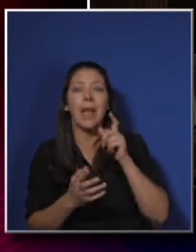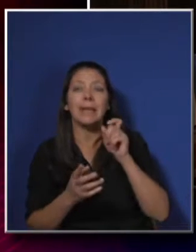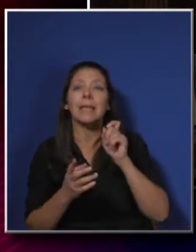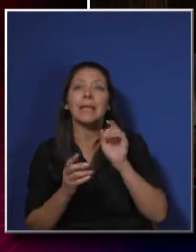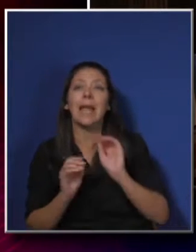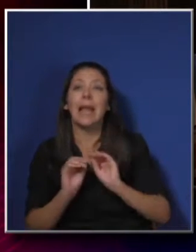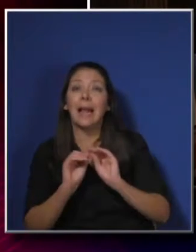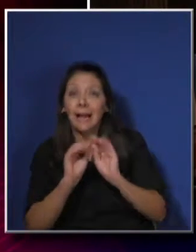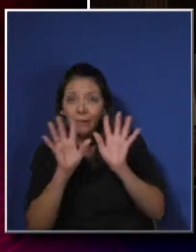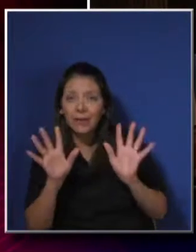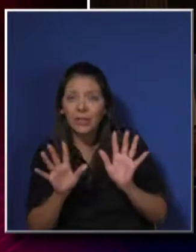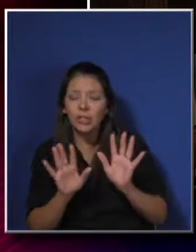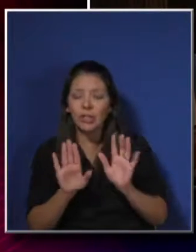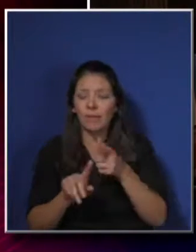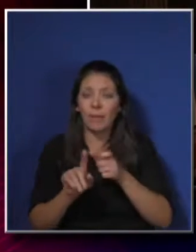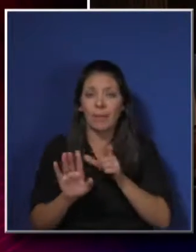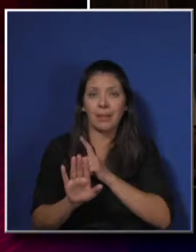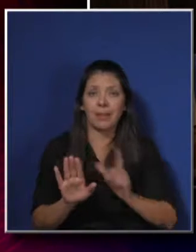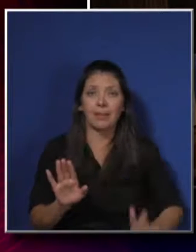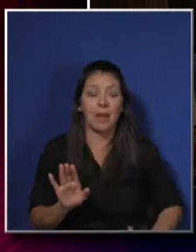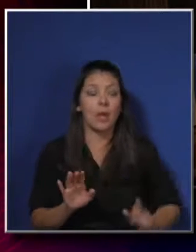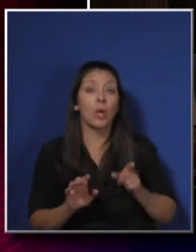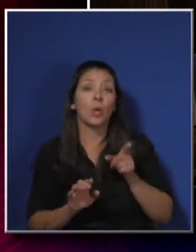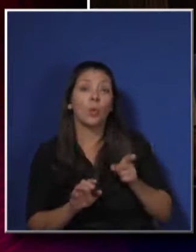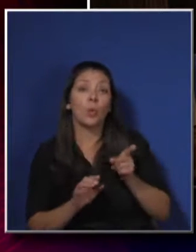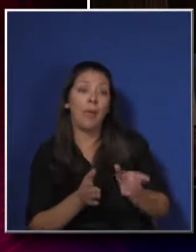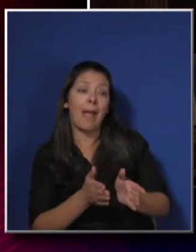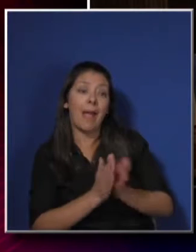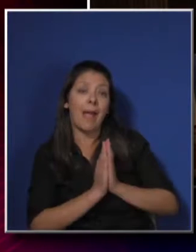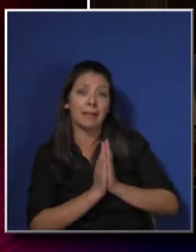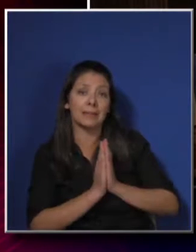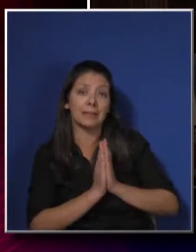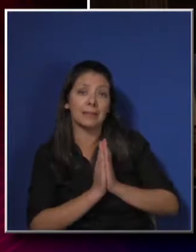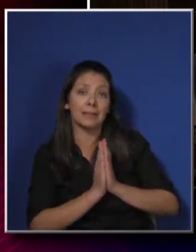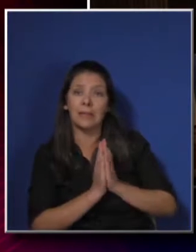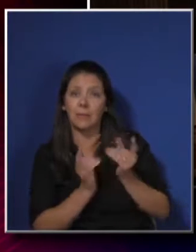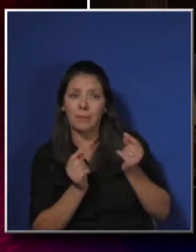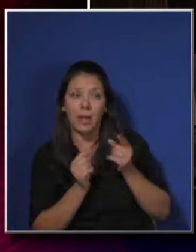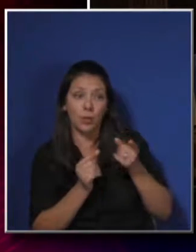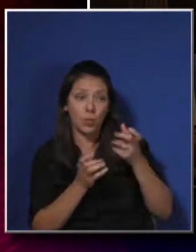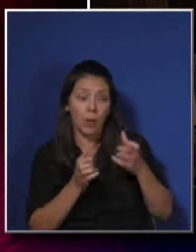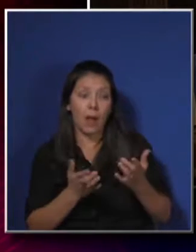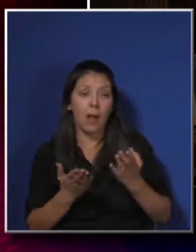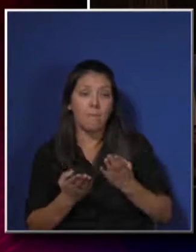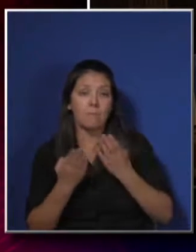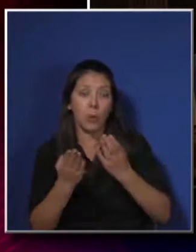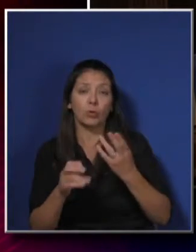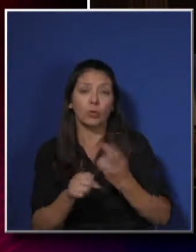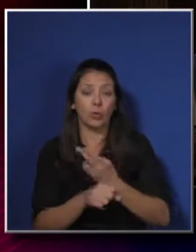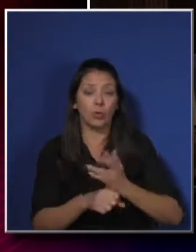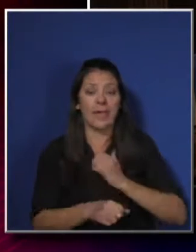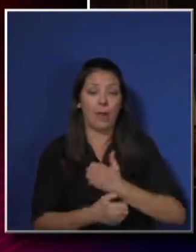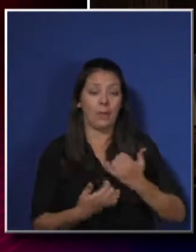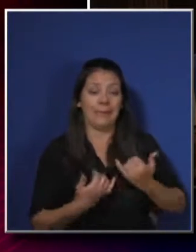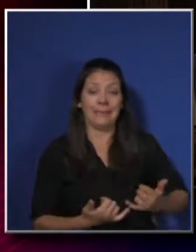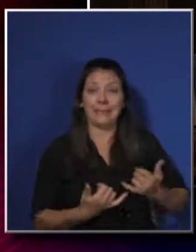clarification, Linda, are you asking or making the motion to say, use the existing facilitator we have on